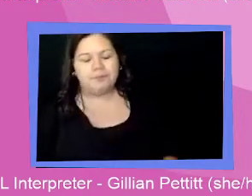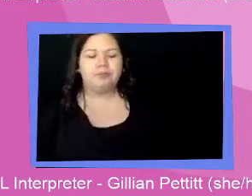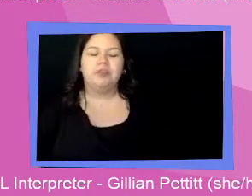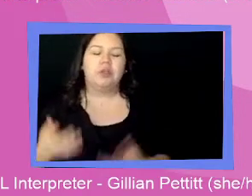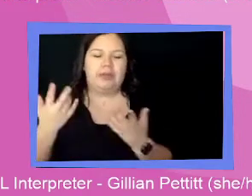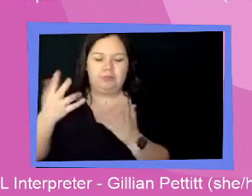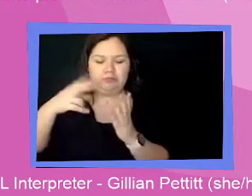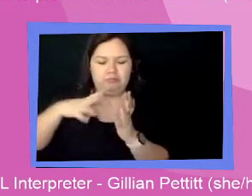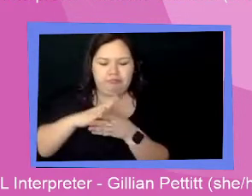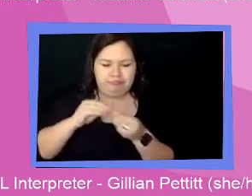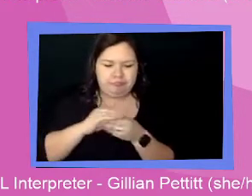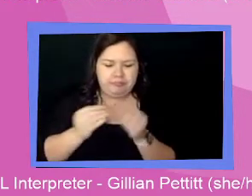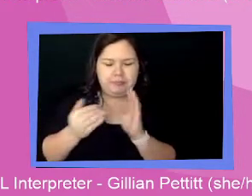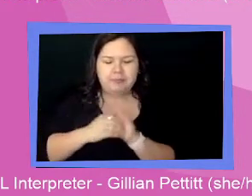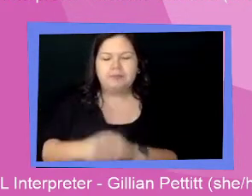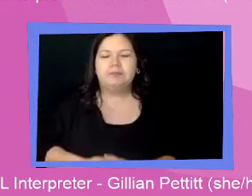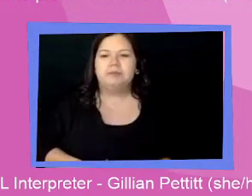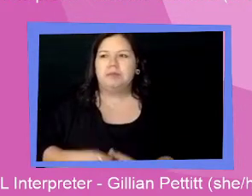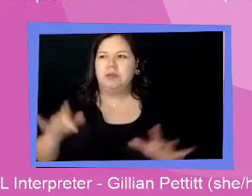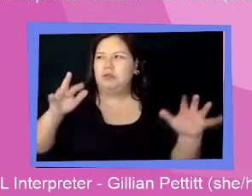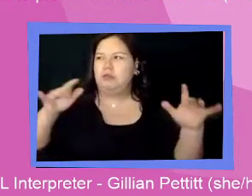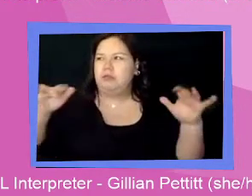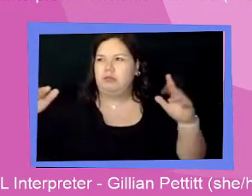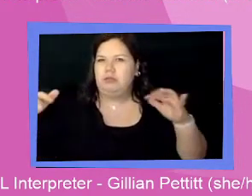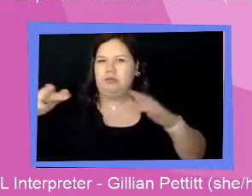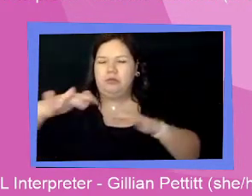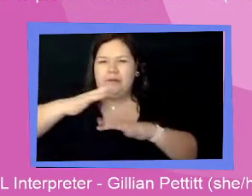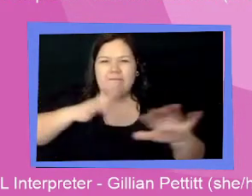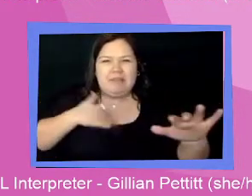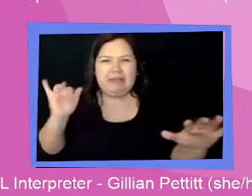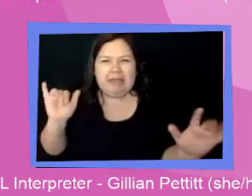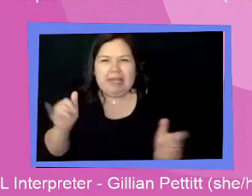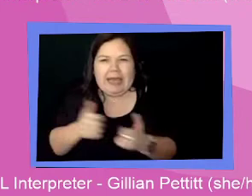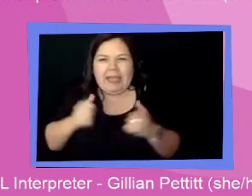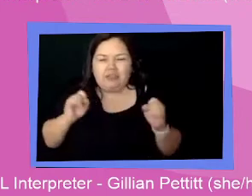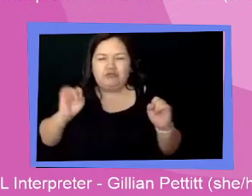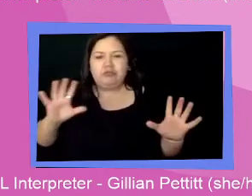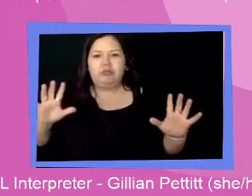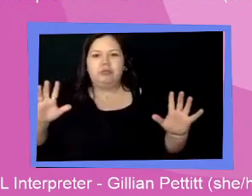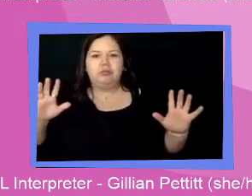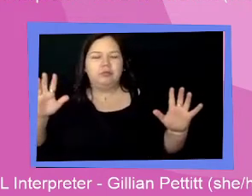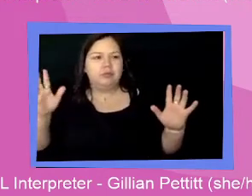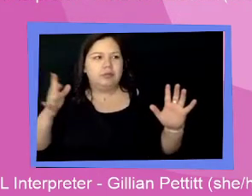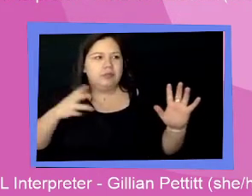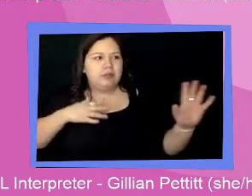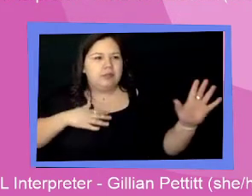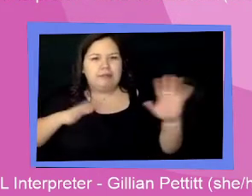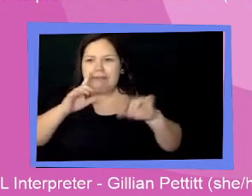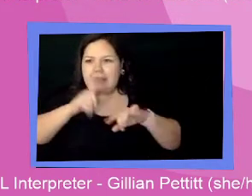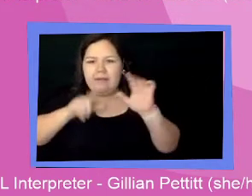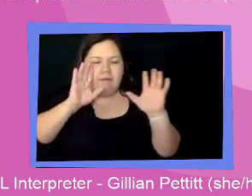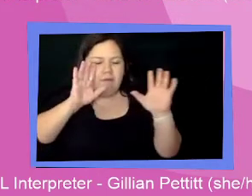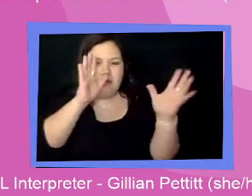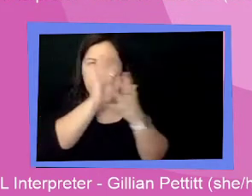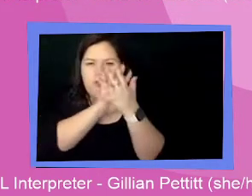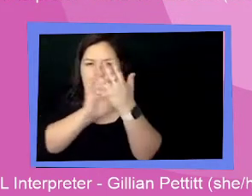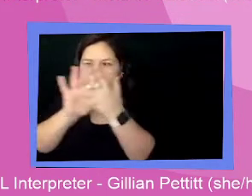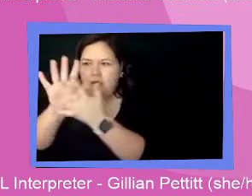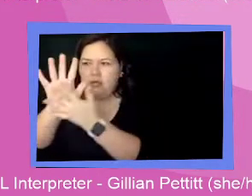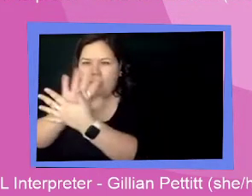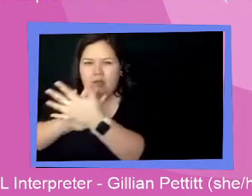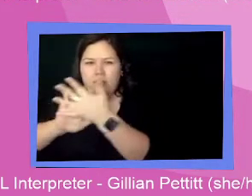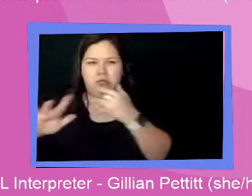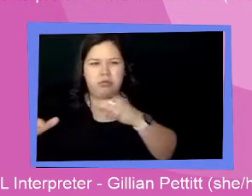electricity runs through my eyes. The music is muffled, the vocalist barely audible, and the faces around me